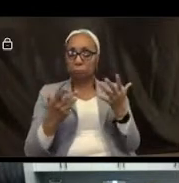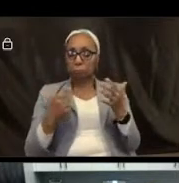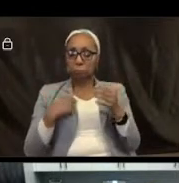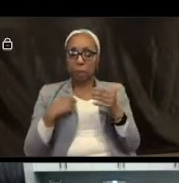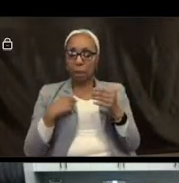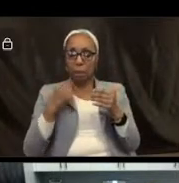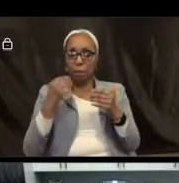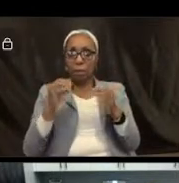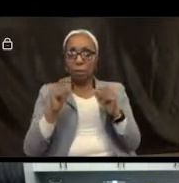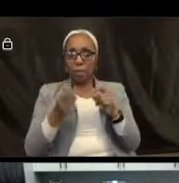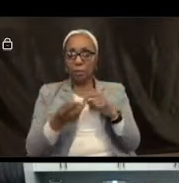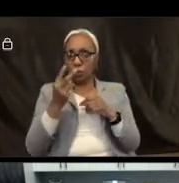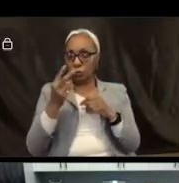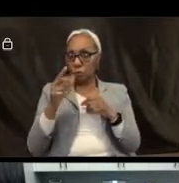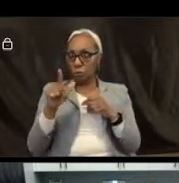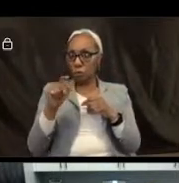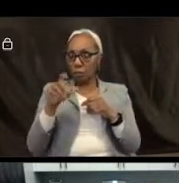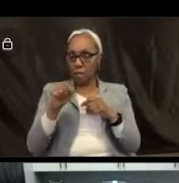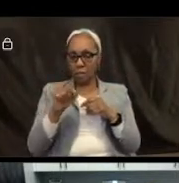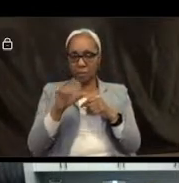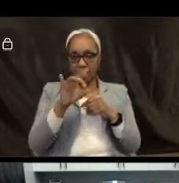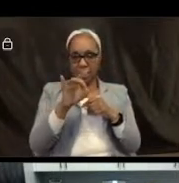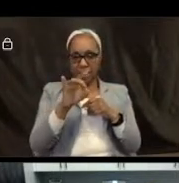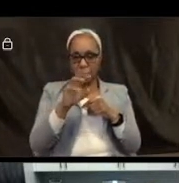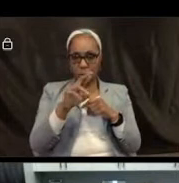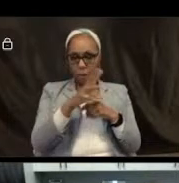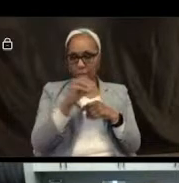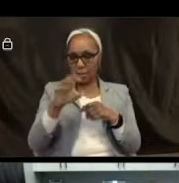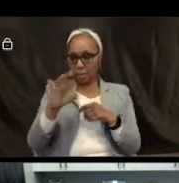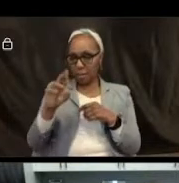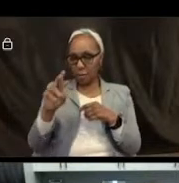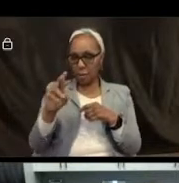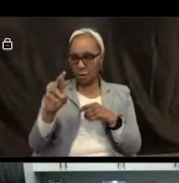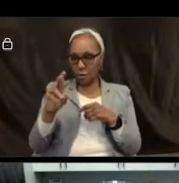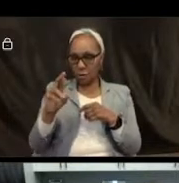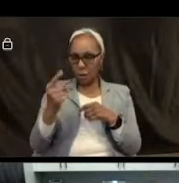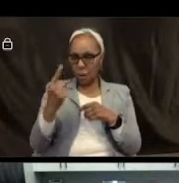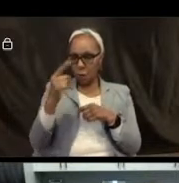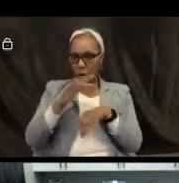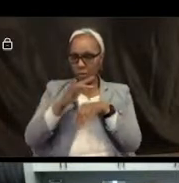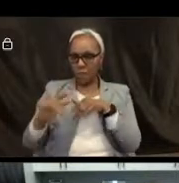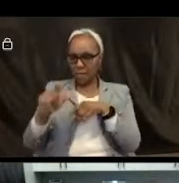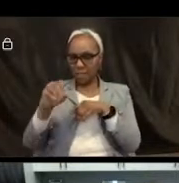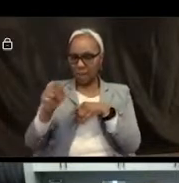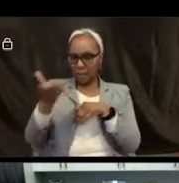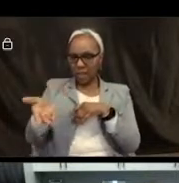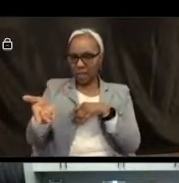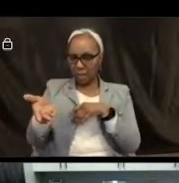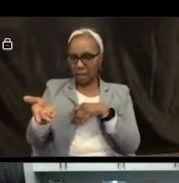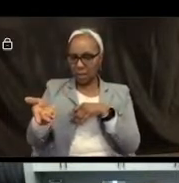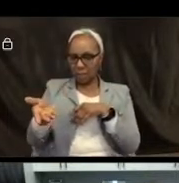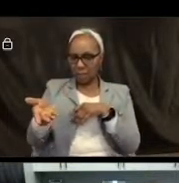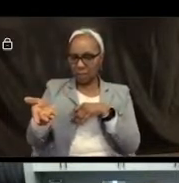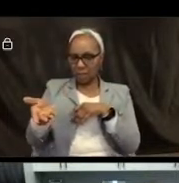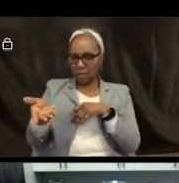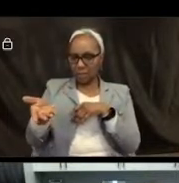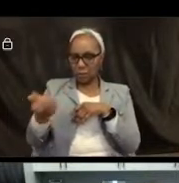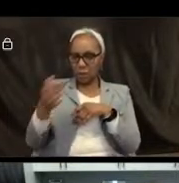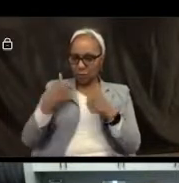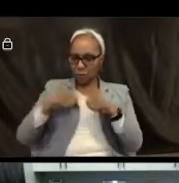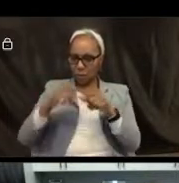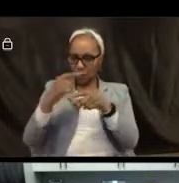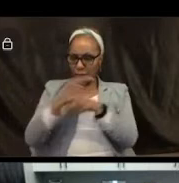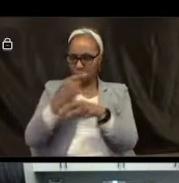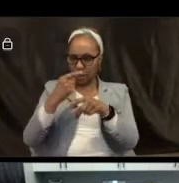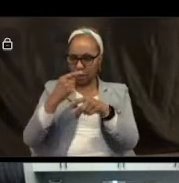the 2 blocks, 8R and 9R, it's only 1 vacant lot there. So I'm trying to figure